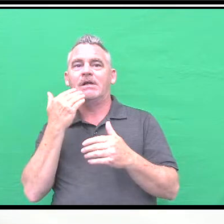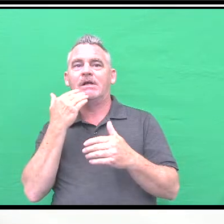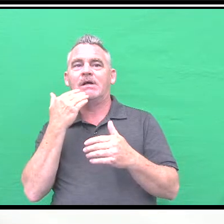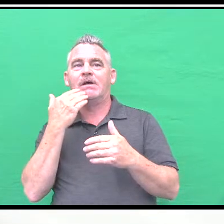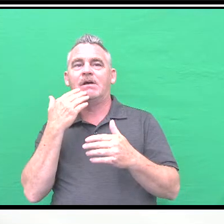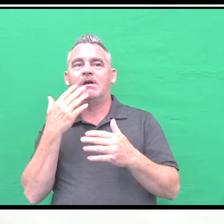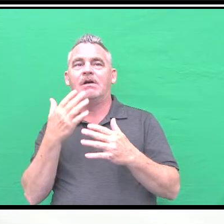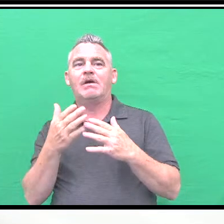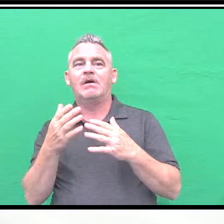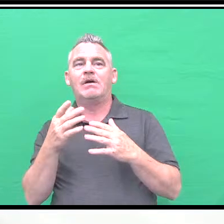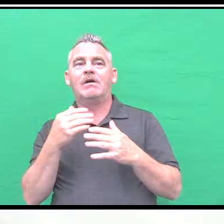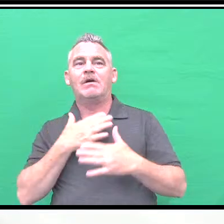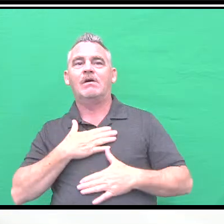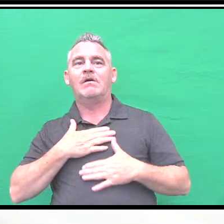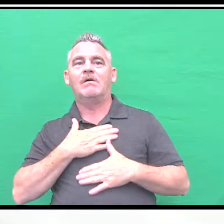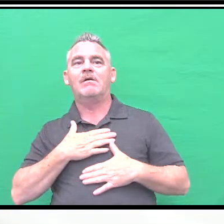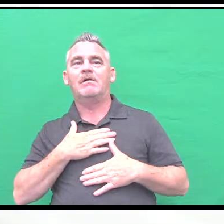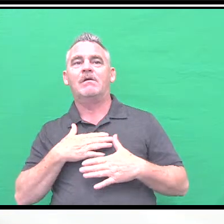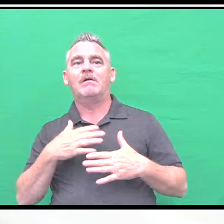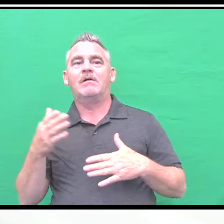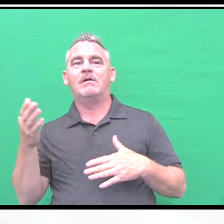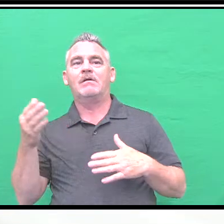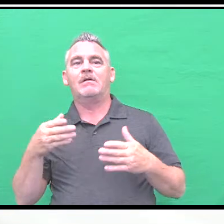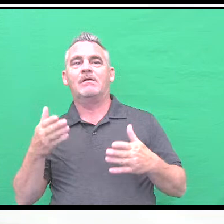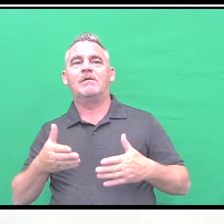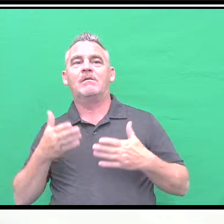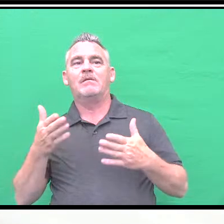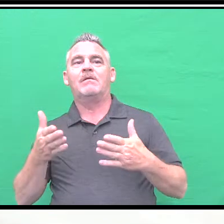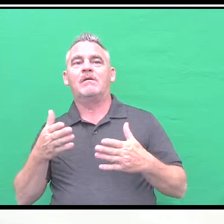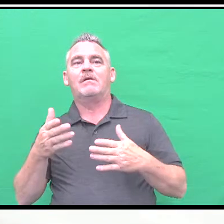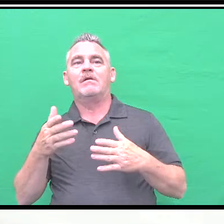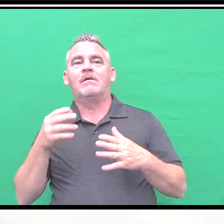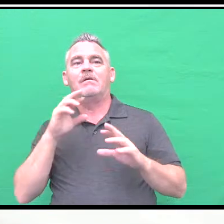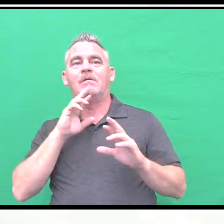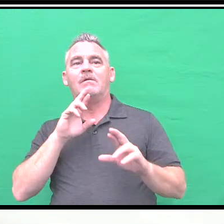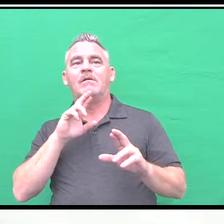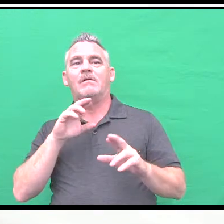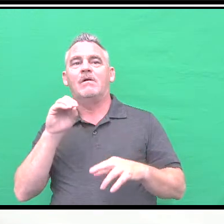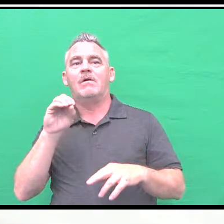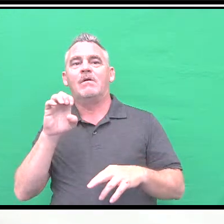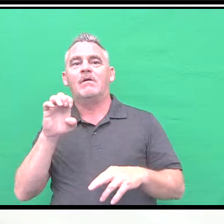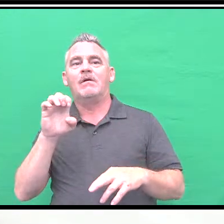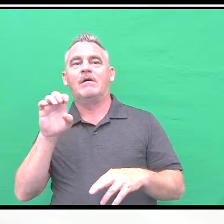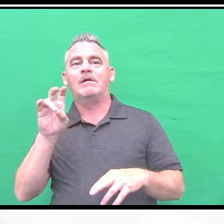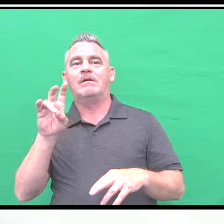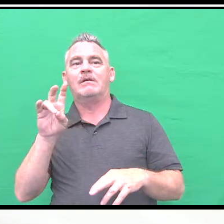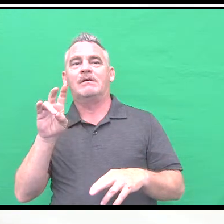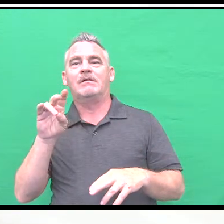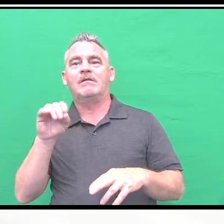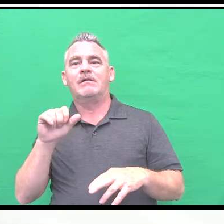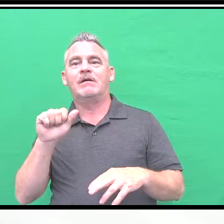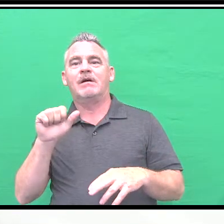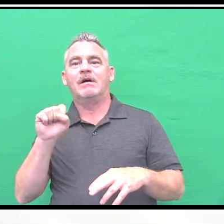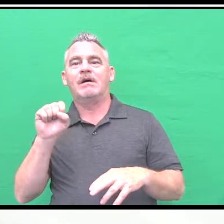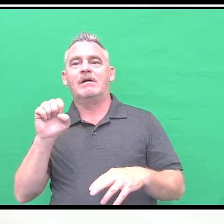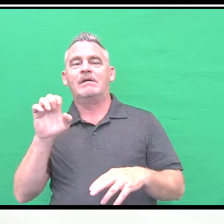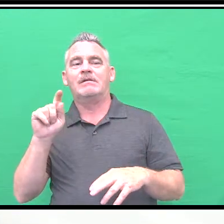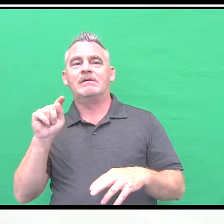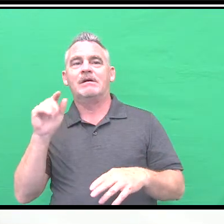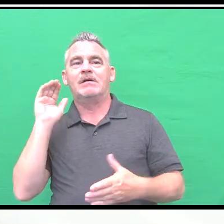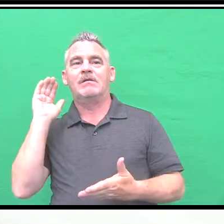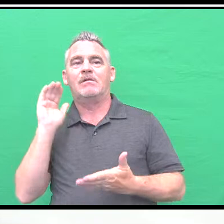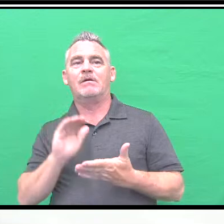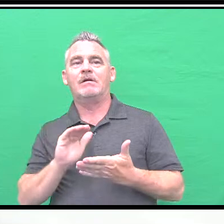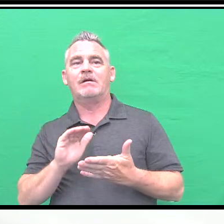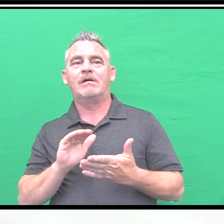a pleasure to provide the board this report on OE7 on asset protection. This is relative